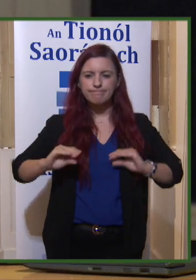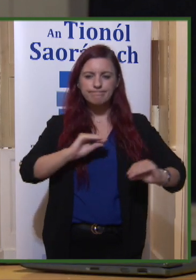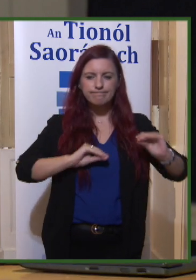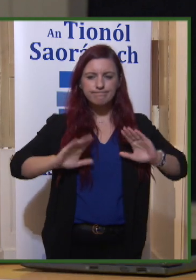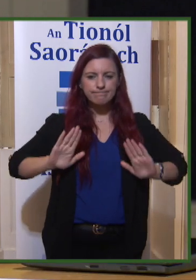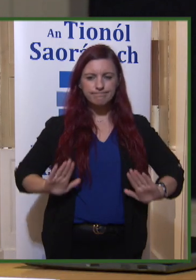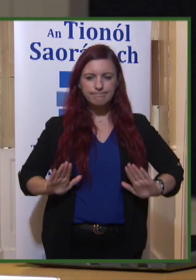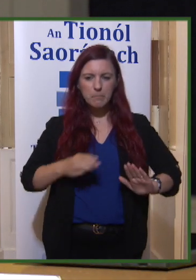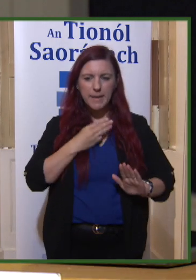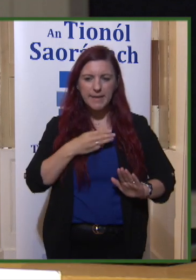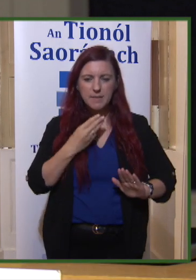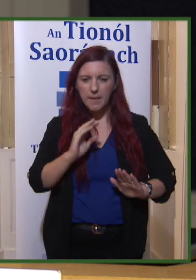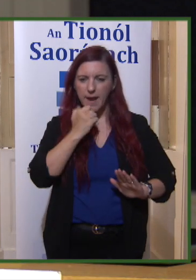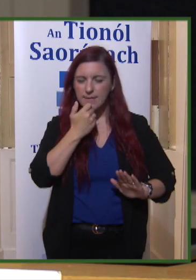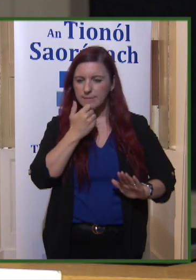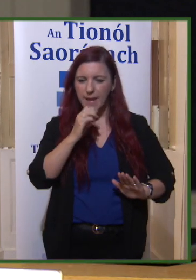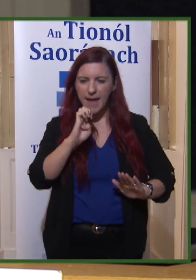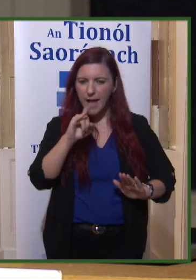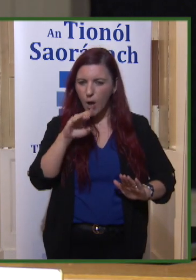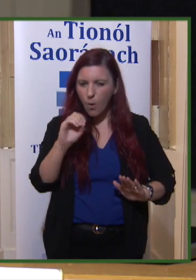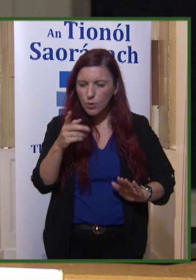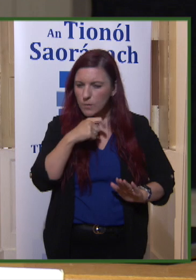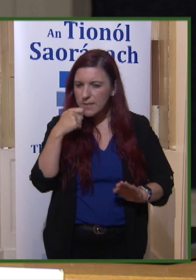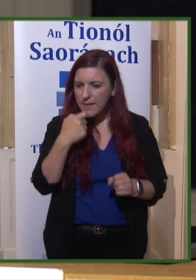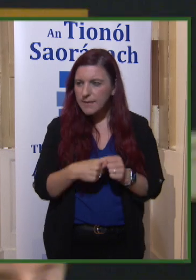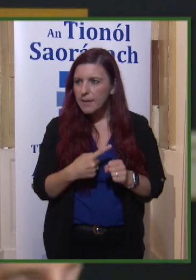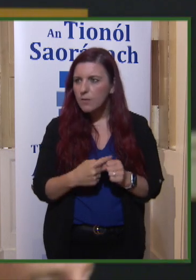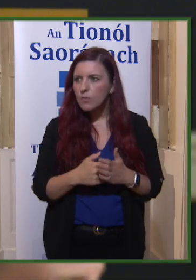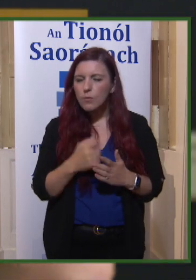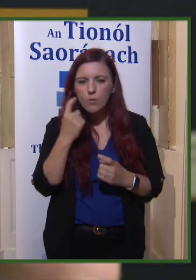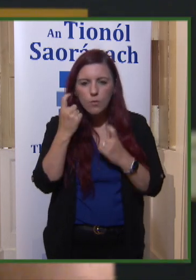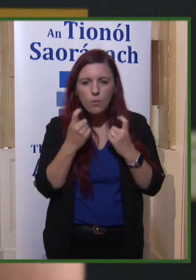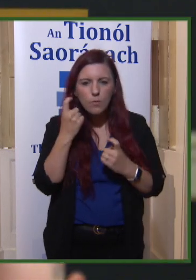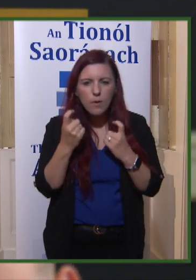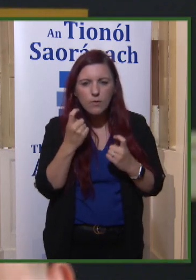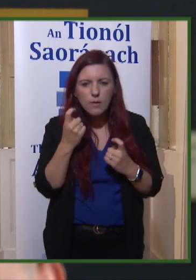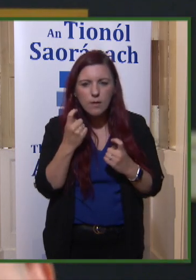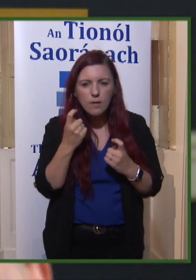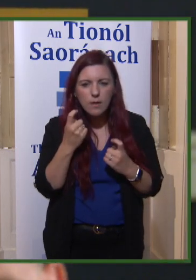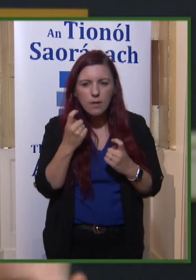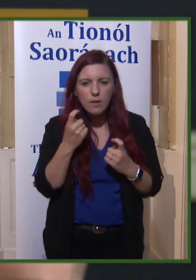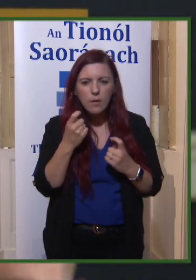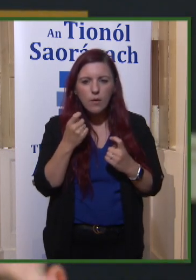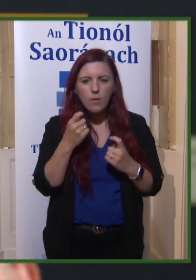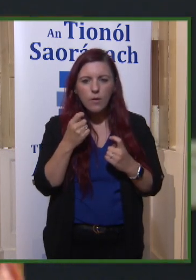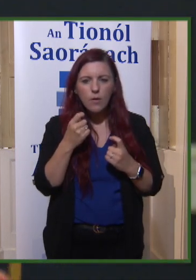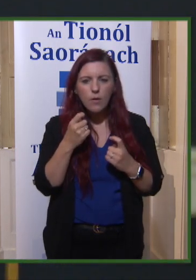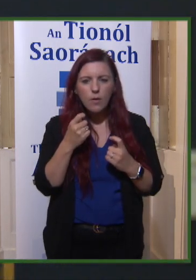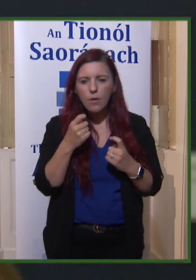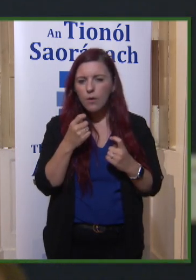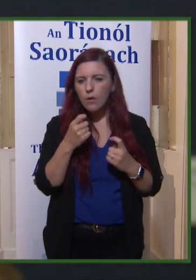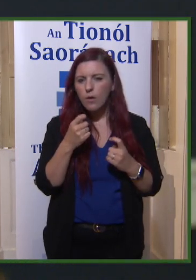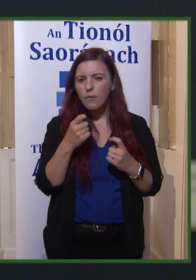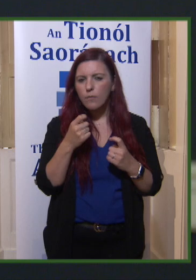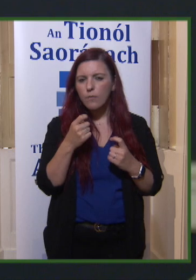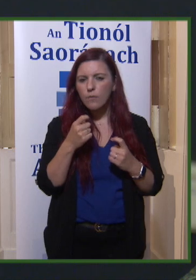just down a little bit lower, and you could just repeat that again. Sorry. Yeah, I just wonder, could we include infrastructure, road